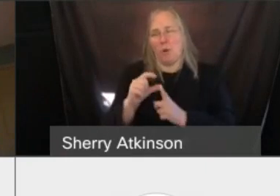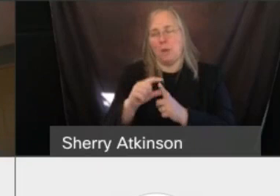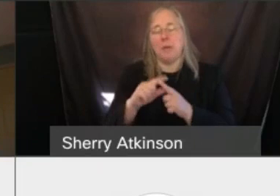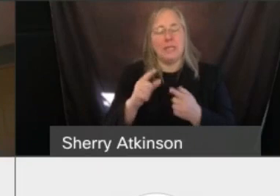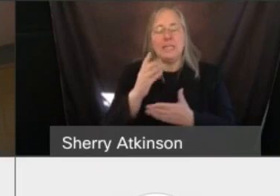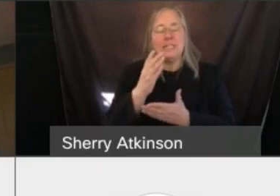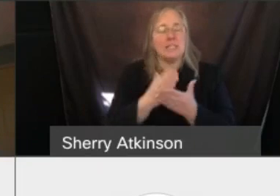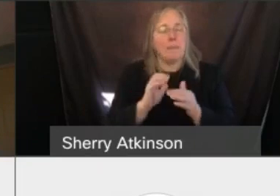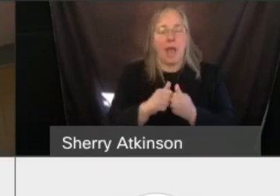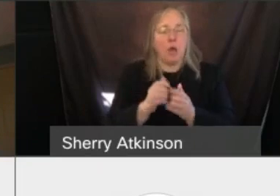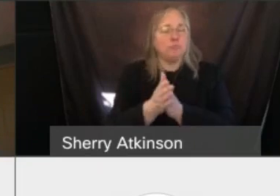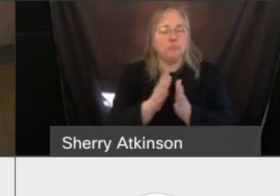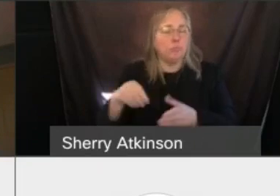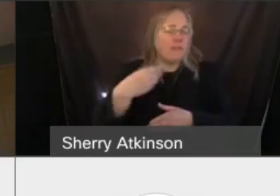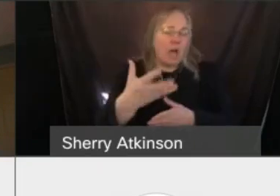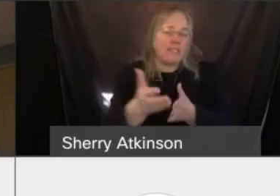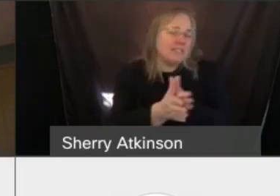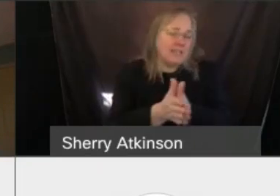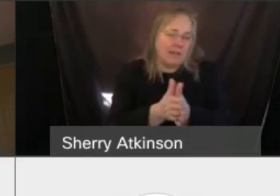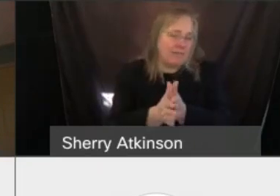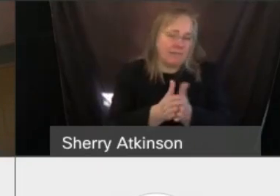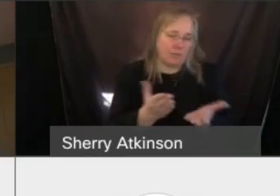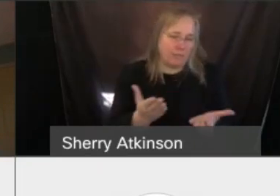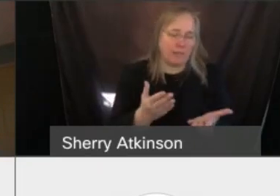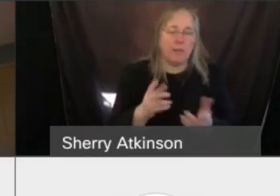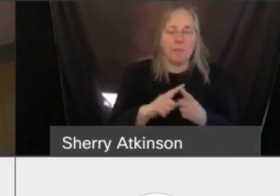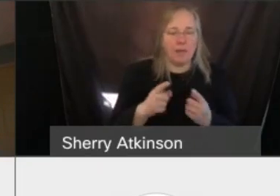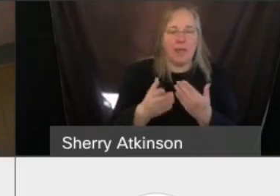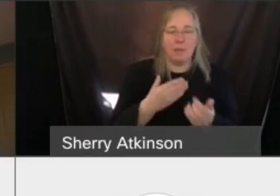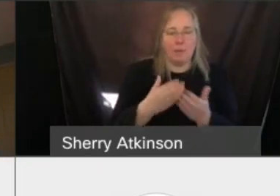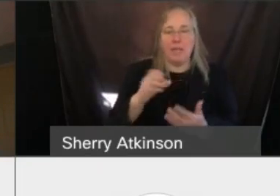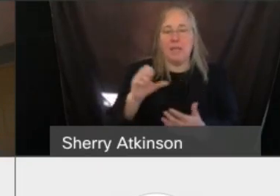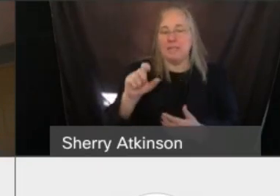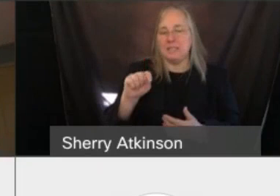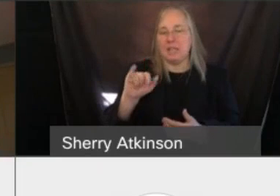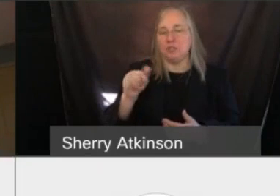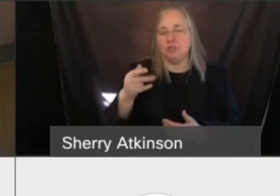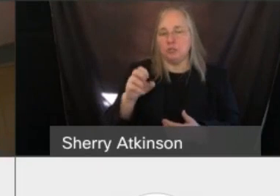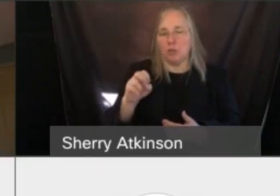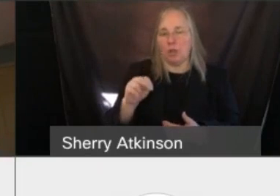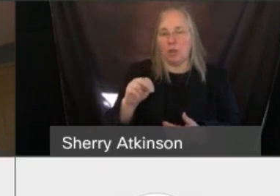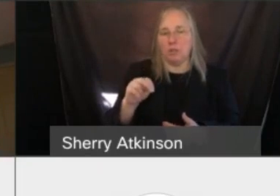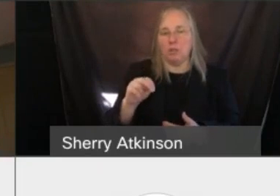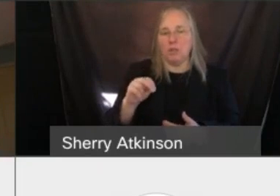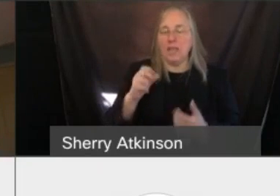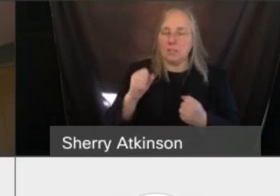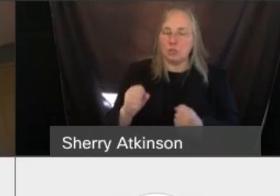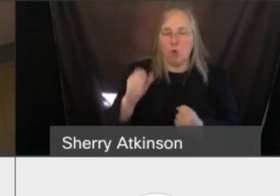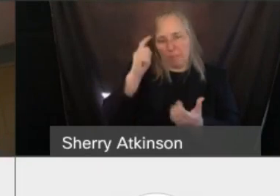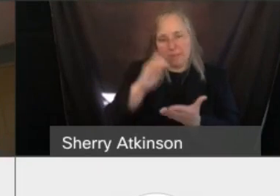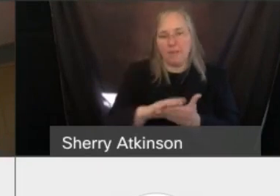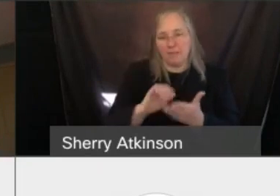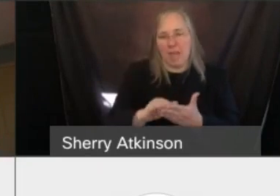I guess those are kind of my initial thoughts. And all of that said, Ed St. John is a strong believer that autonomous cars are going to be a real thing,